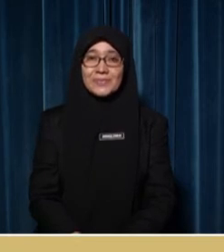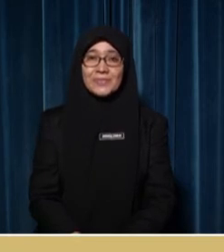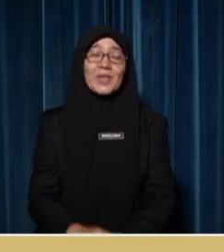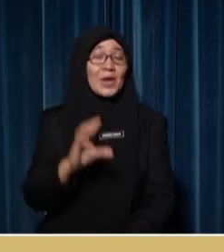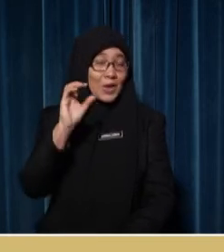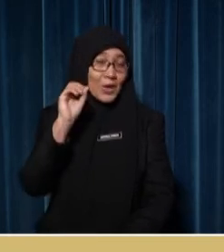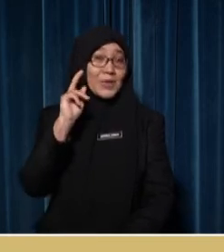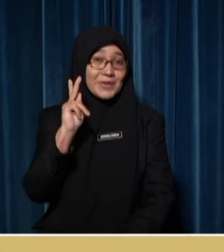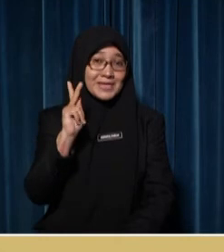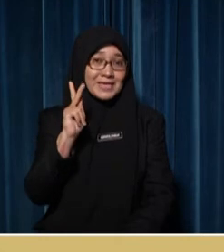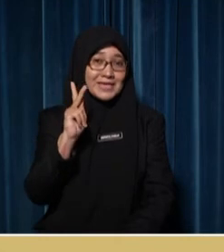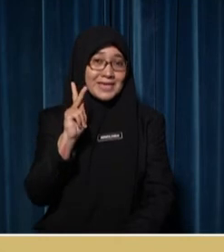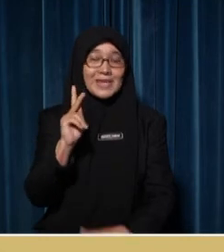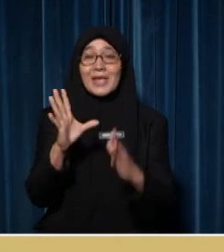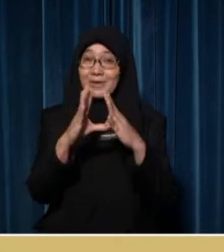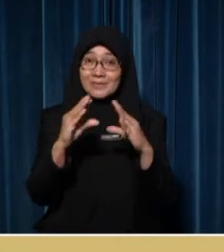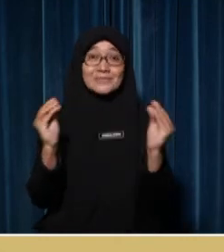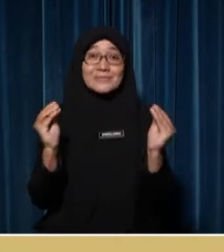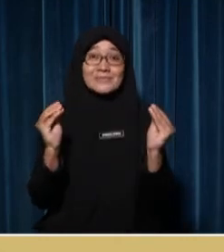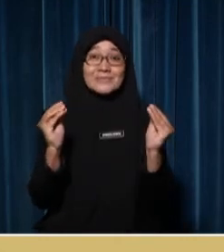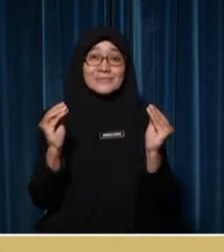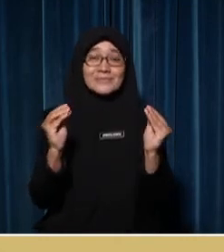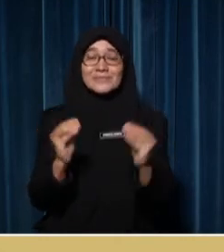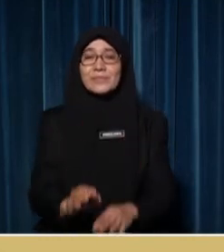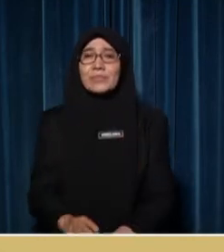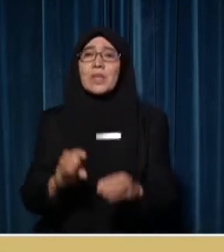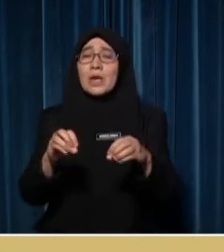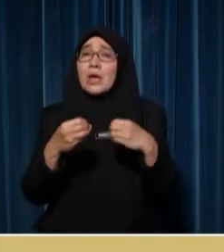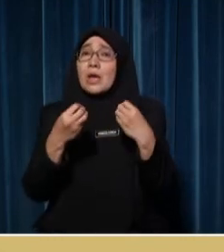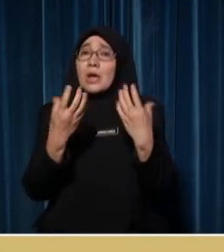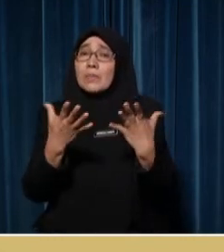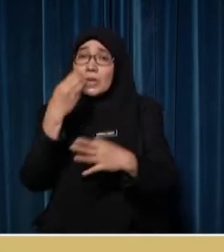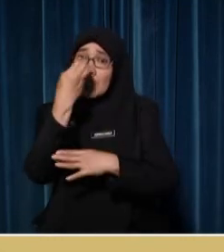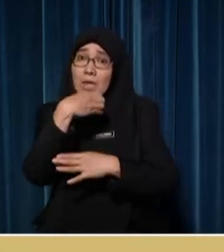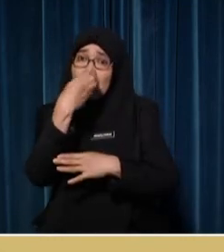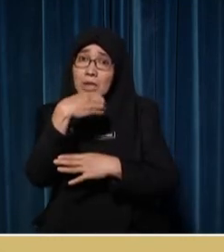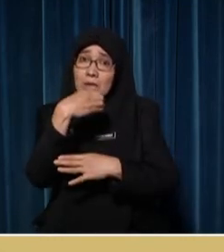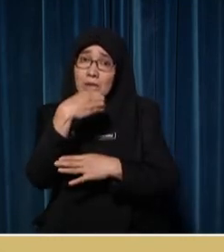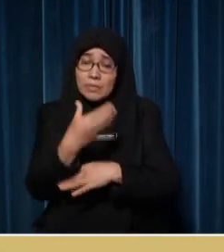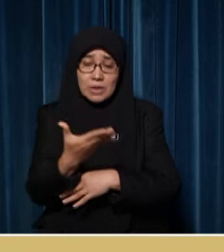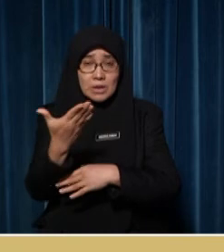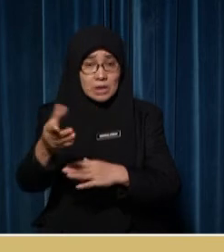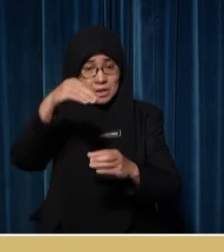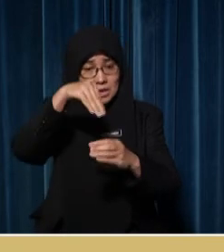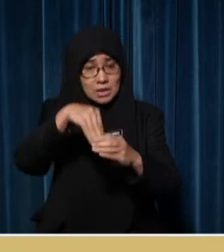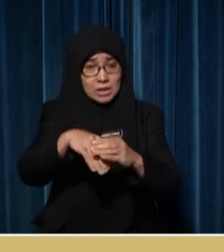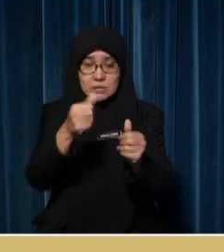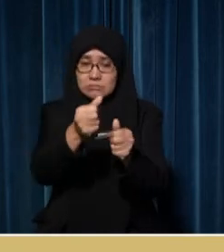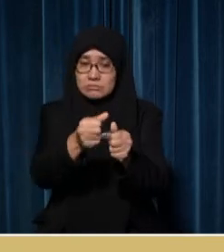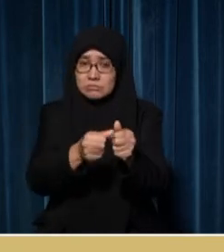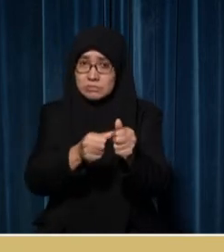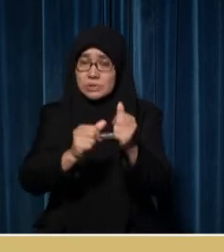Alright, we are done. How many apples are there in each basket?